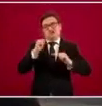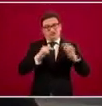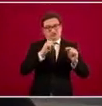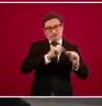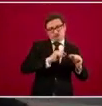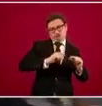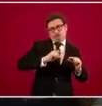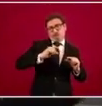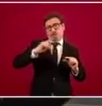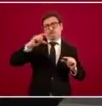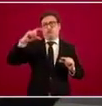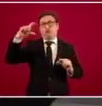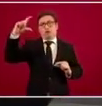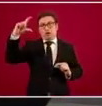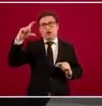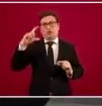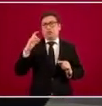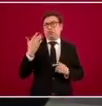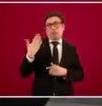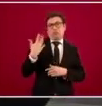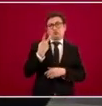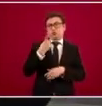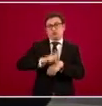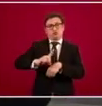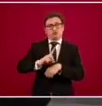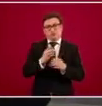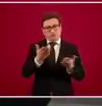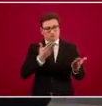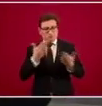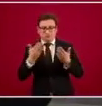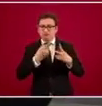the symptoms started in these patients.